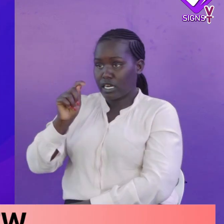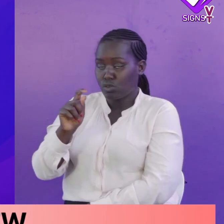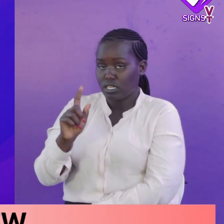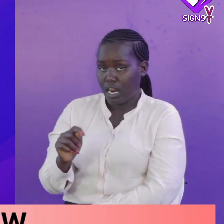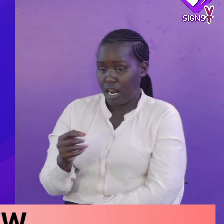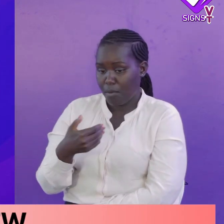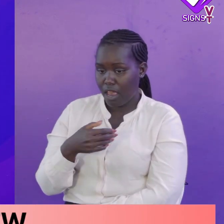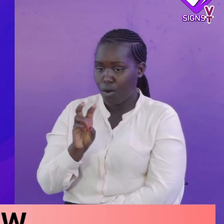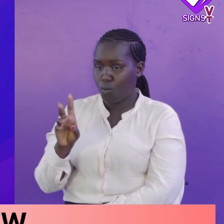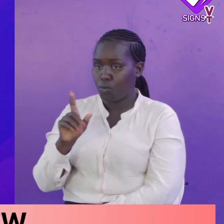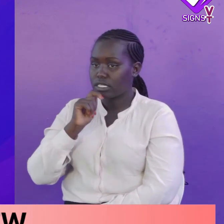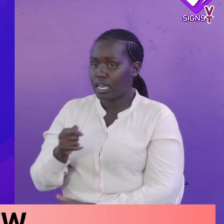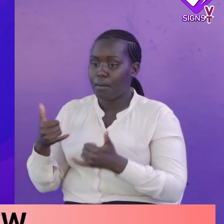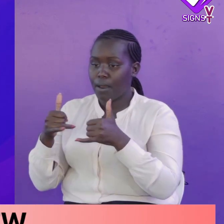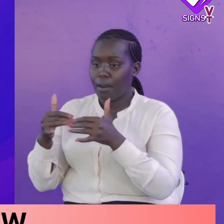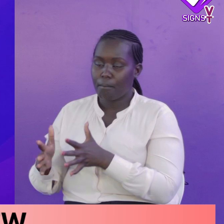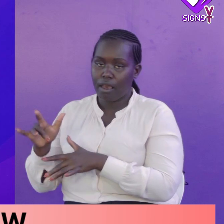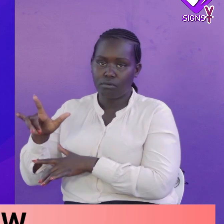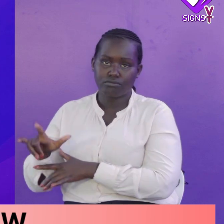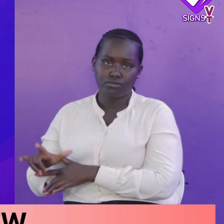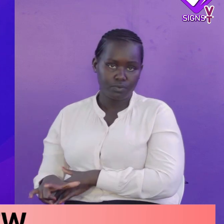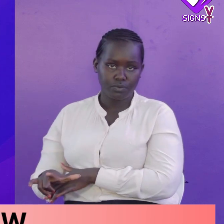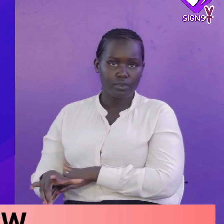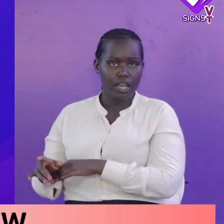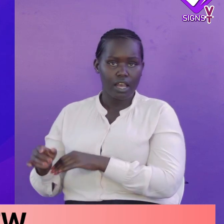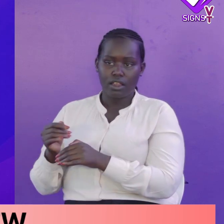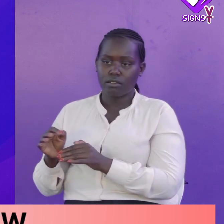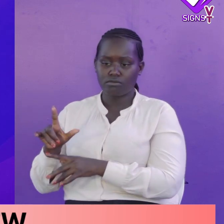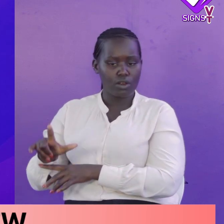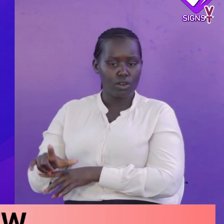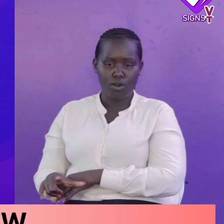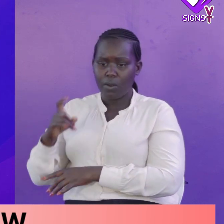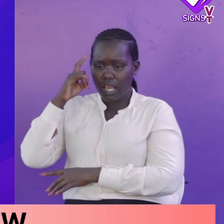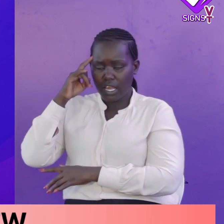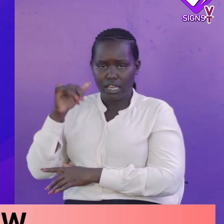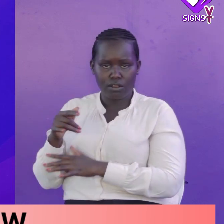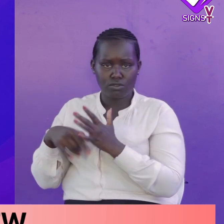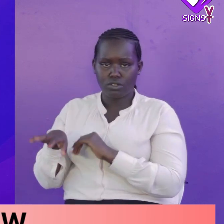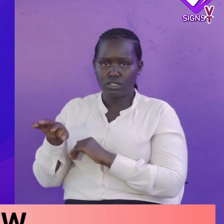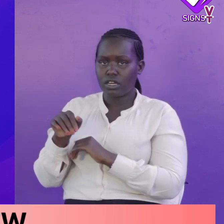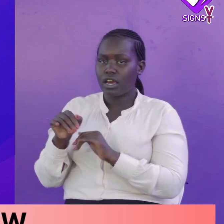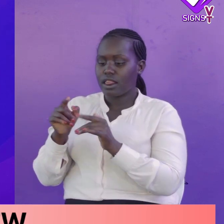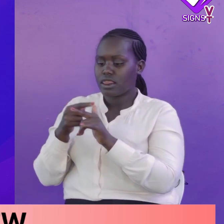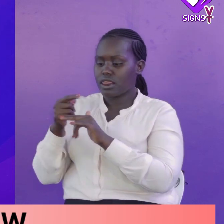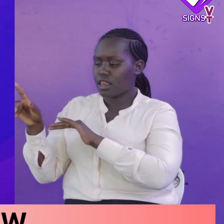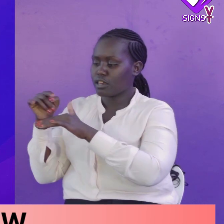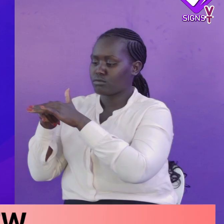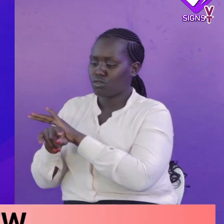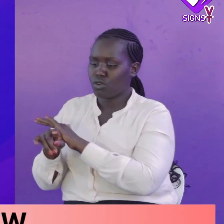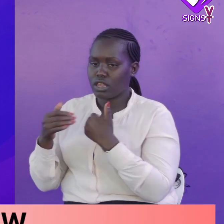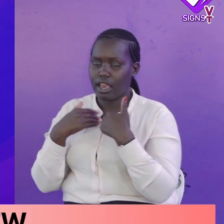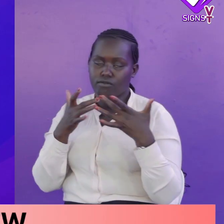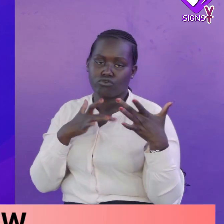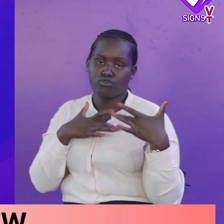had West Ham player down. They put him down. That, I think, was a foul, and they scored. So they had to consider